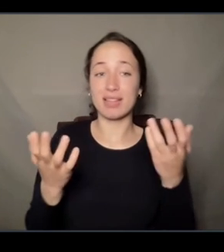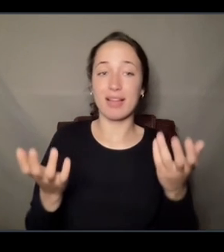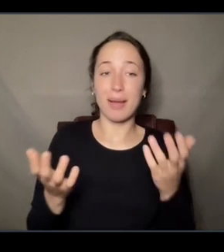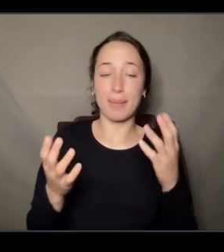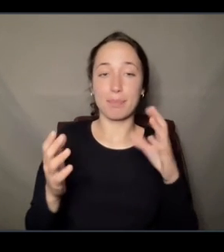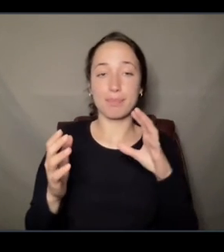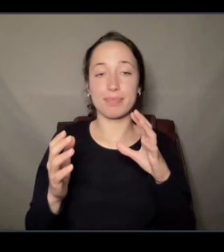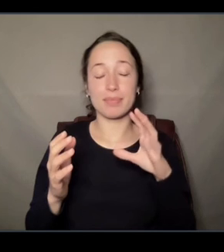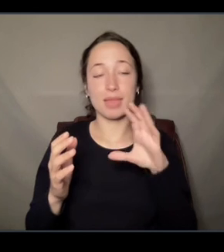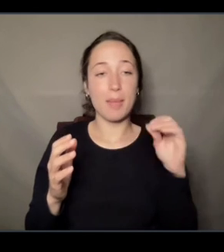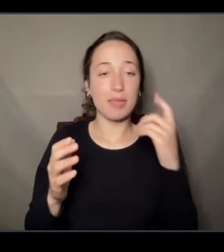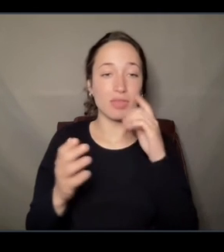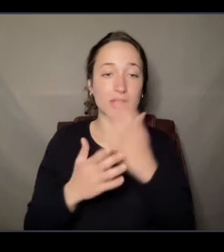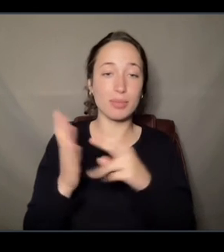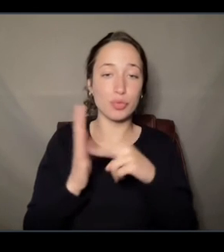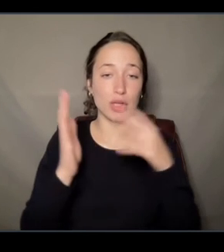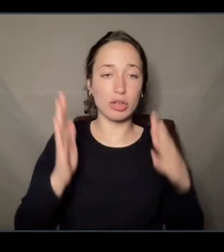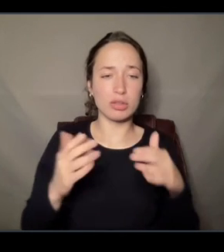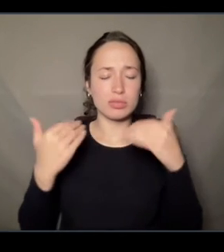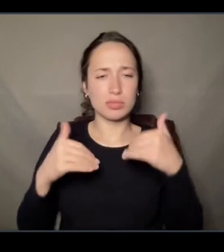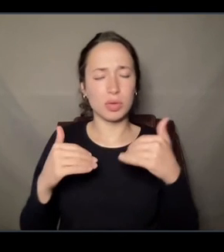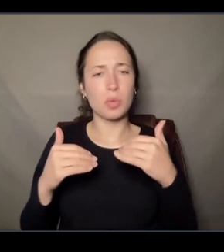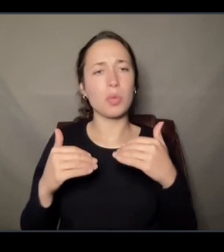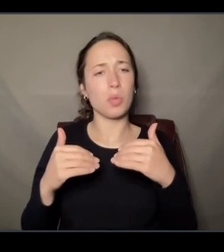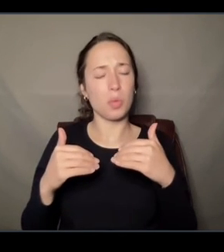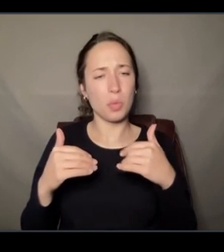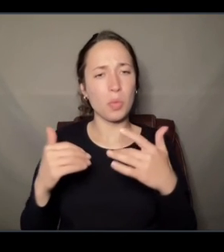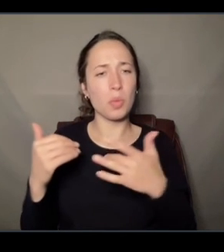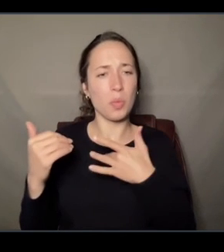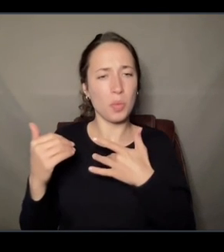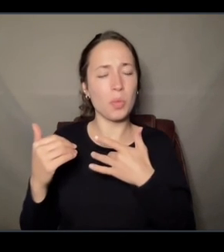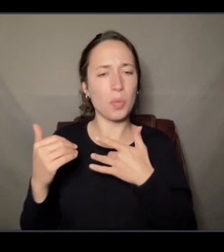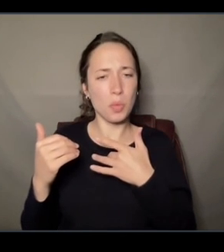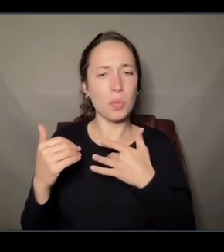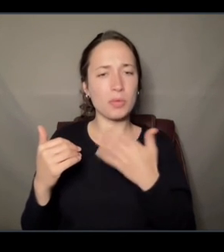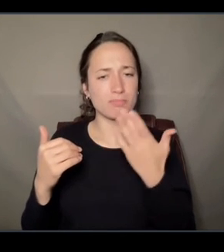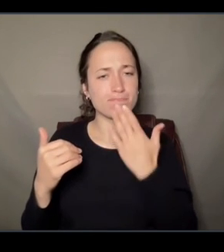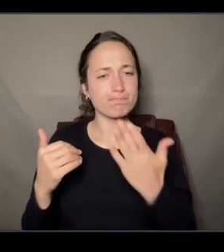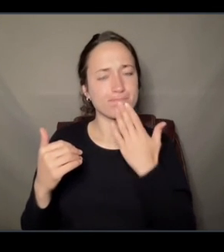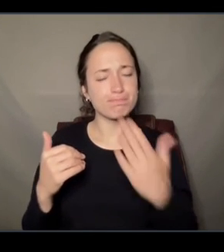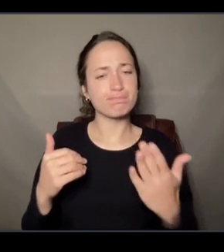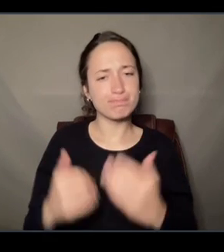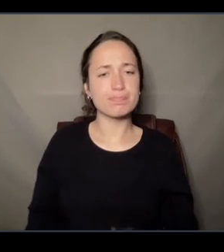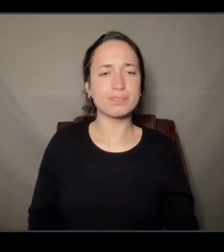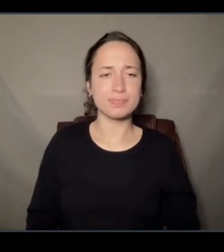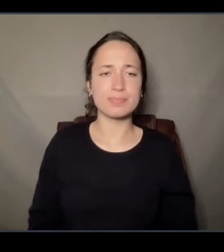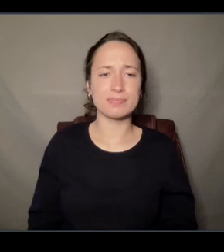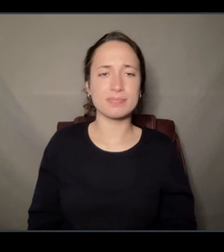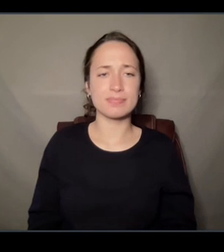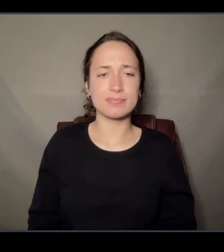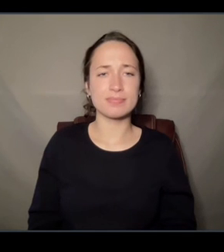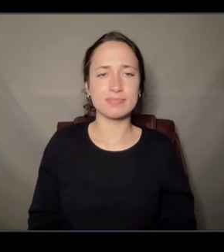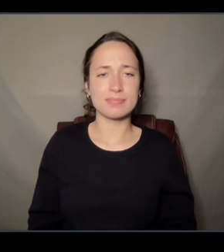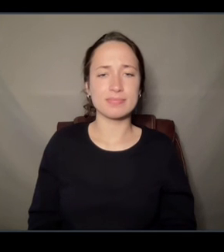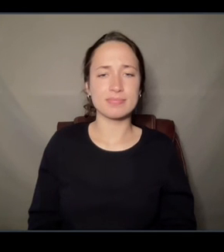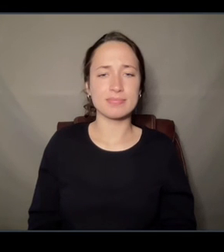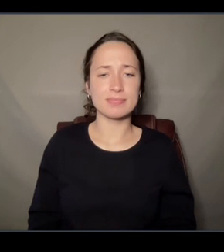even company for readers is such a big compliment to me. So thank you for saying that.